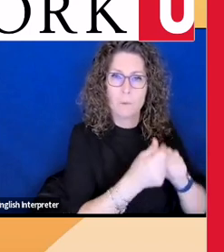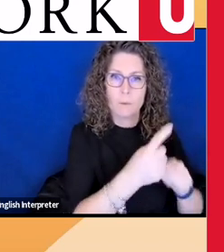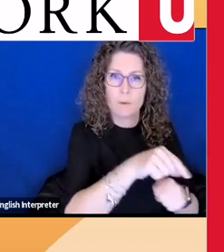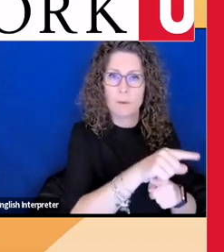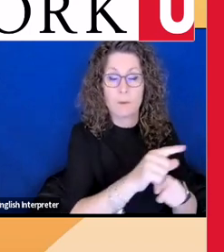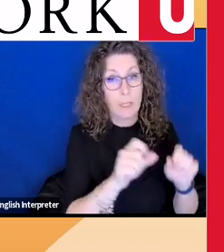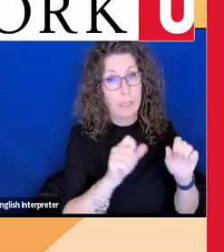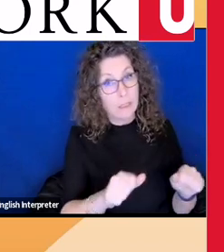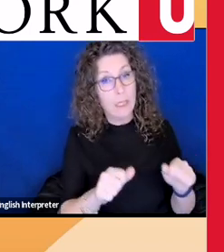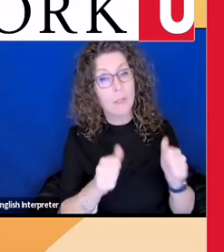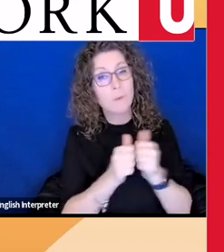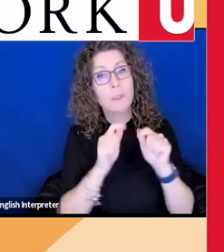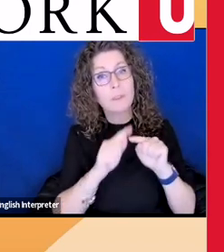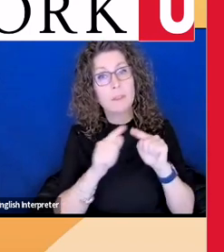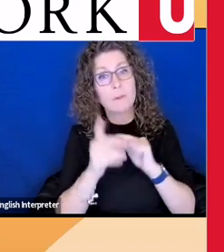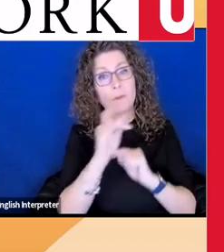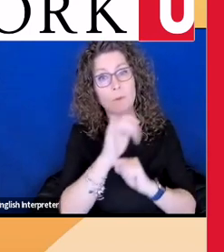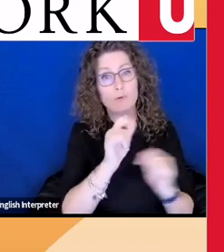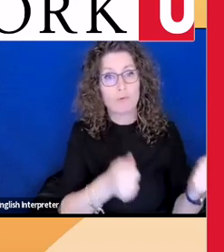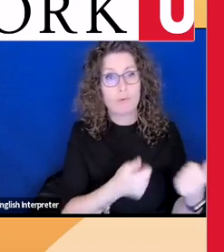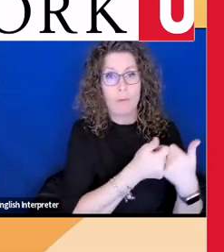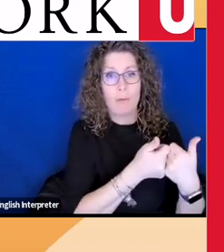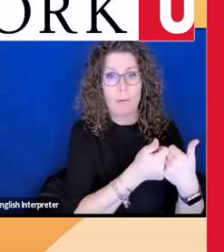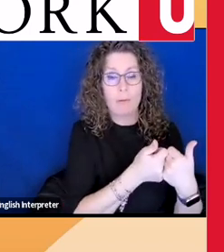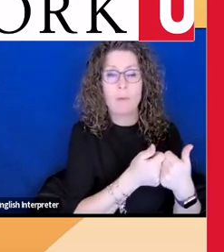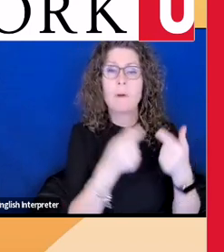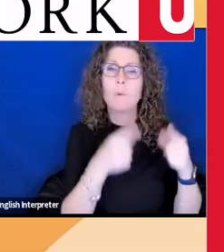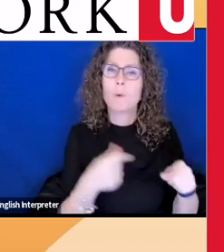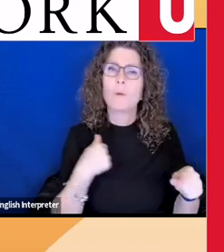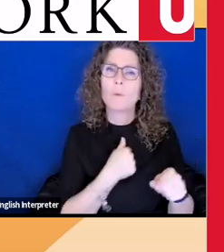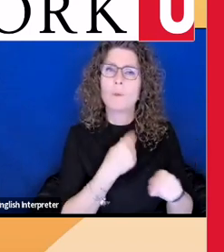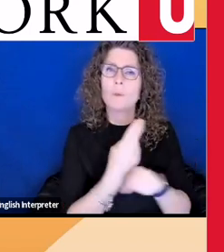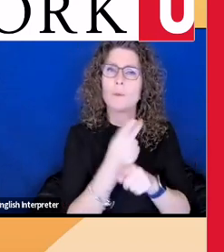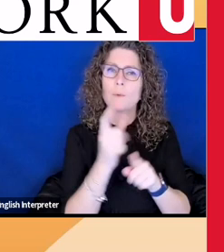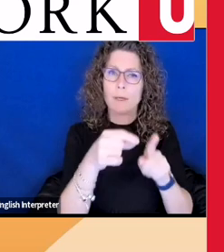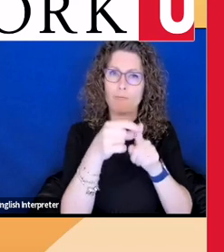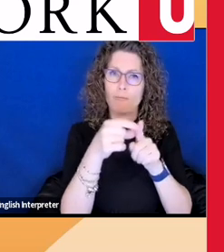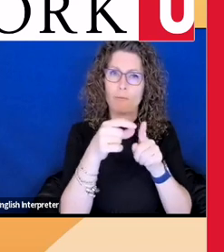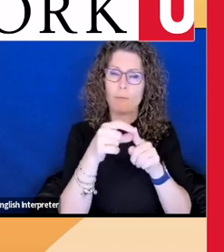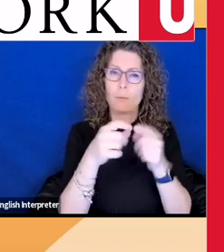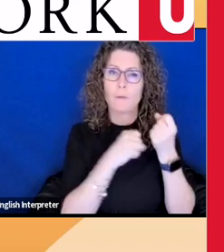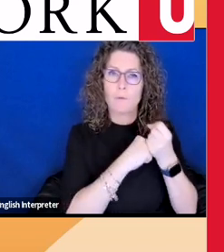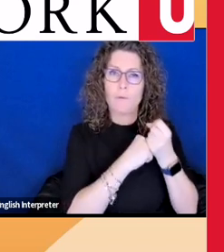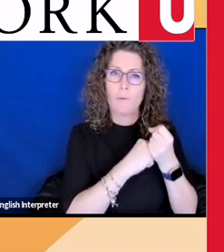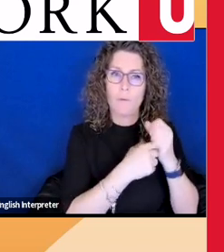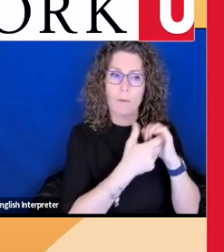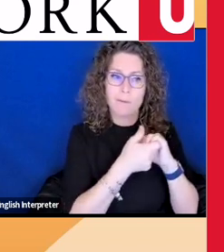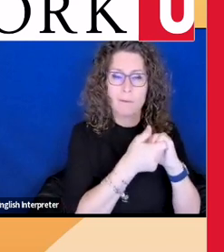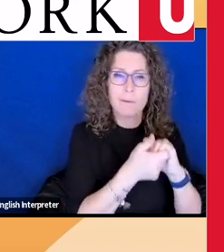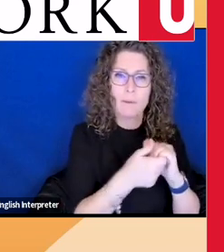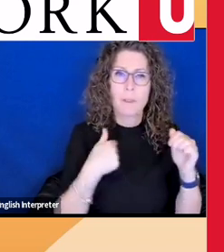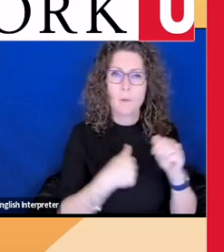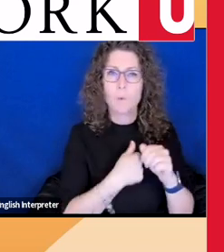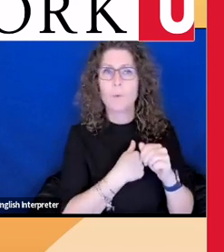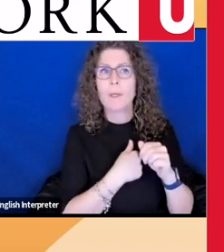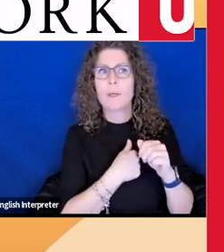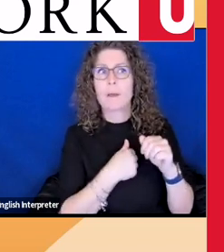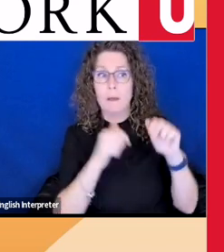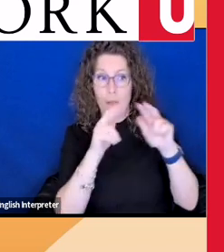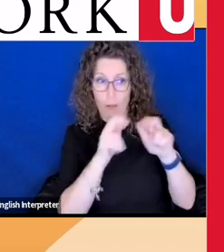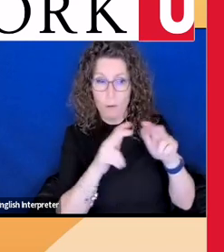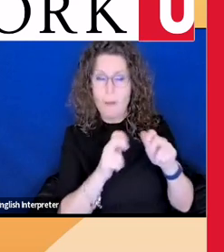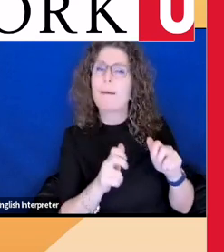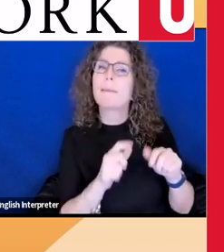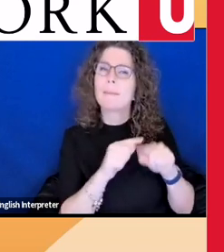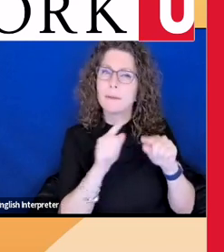social challenges. When we use the term, it is essential that we surface the underlying assumptions and conditions that